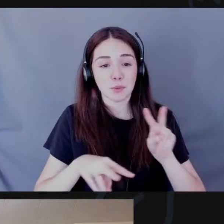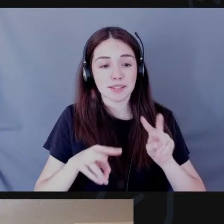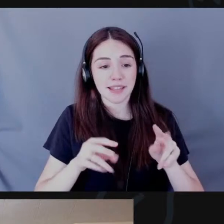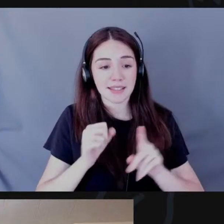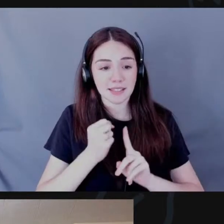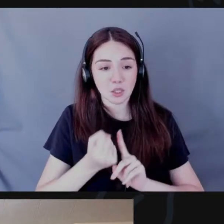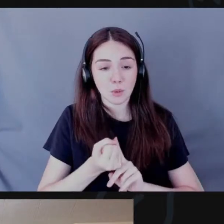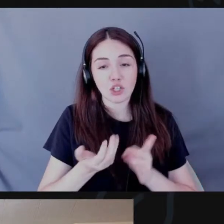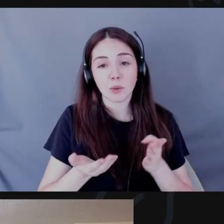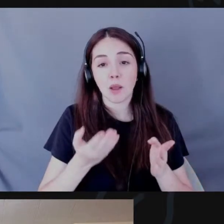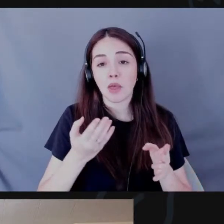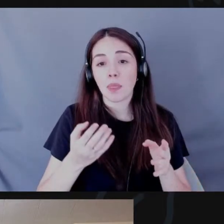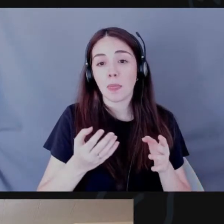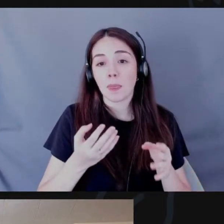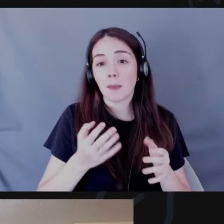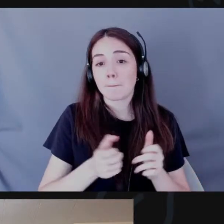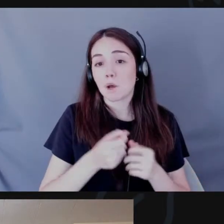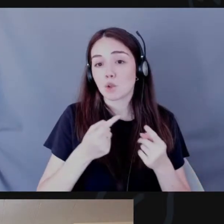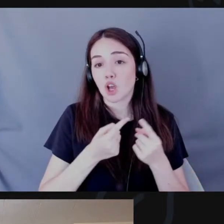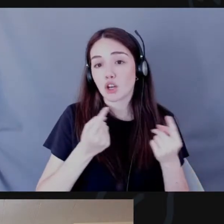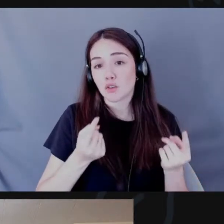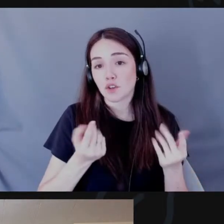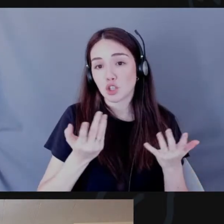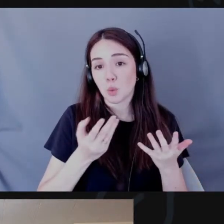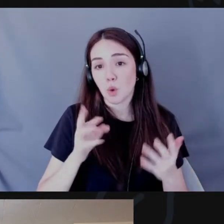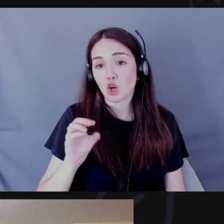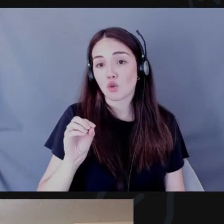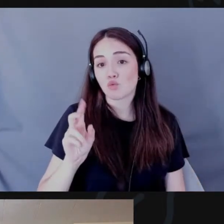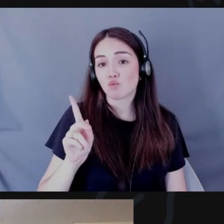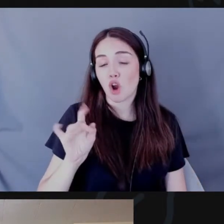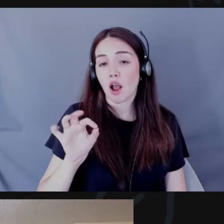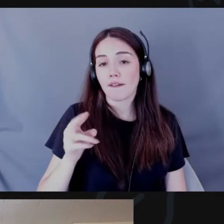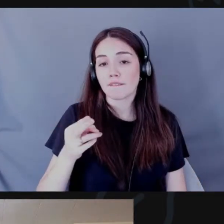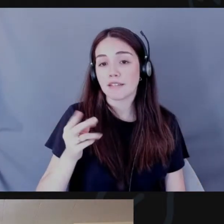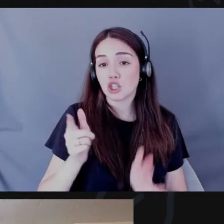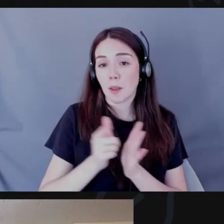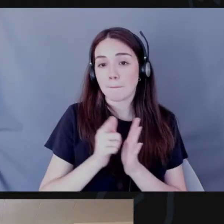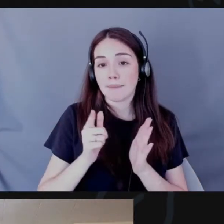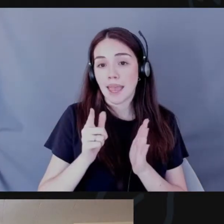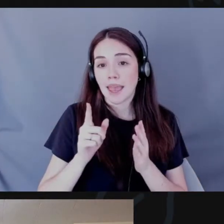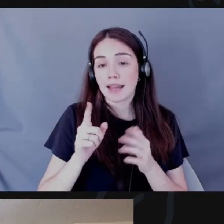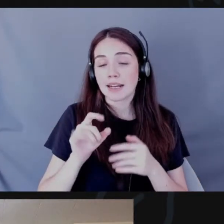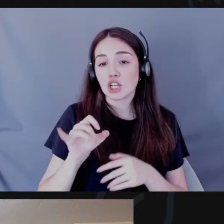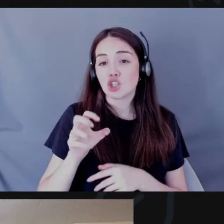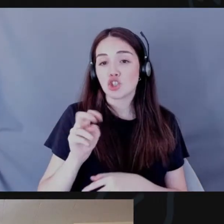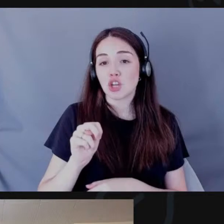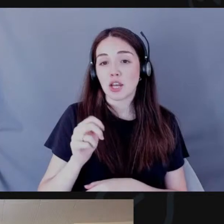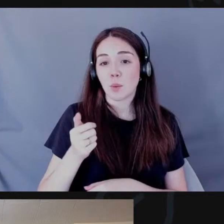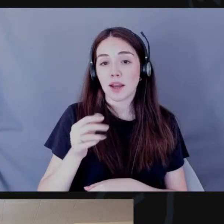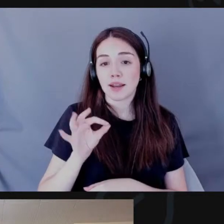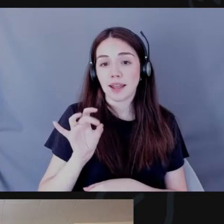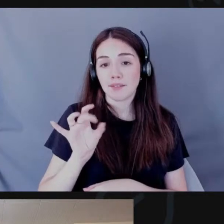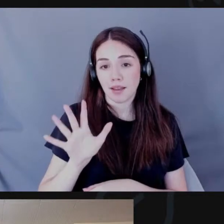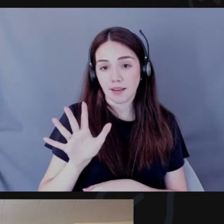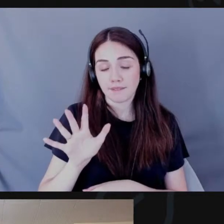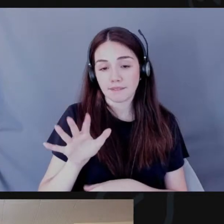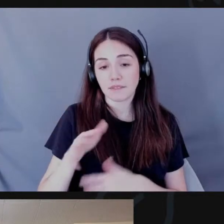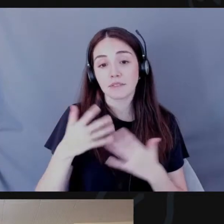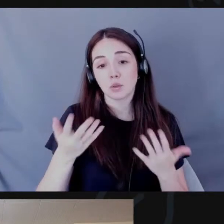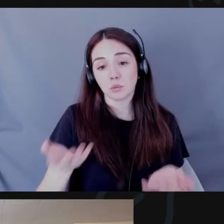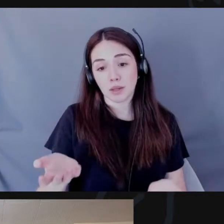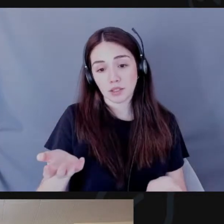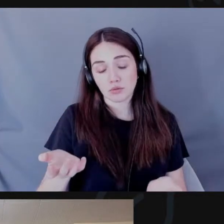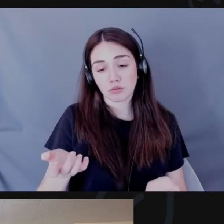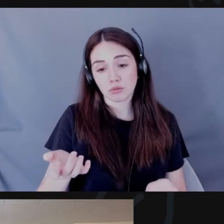the most controversial of which was the rockfish ban in January of 1985, which,